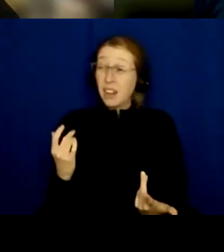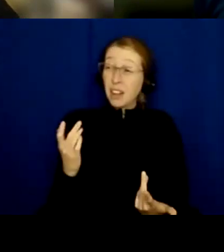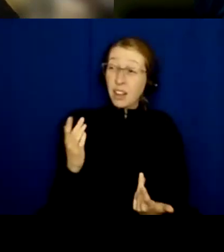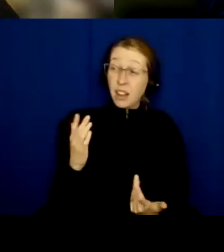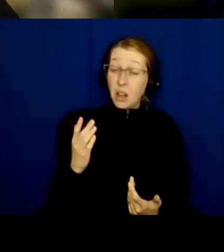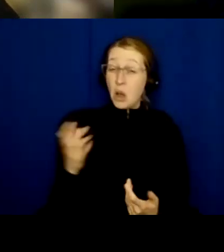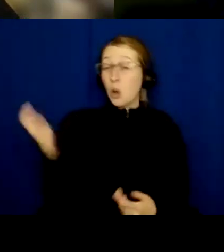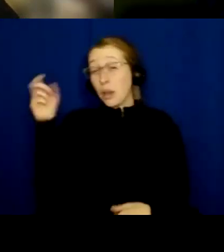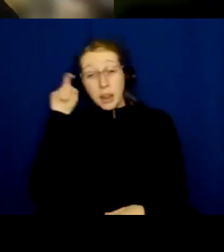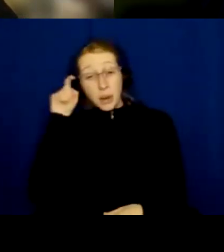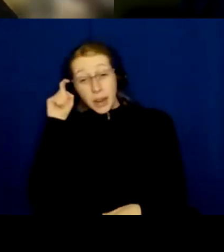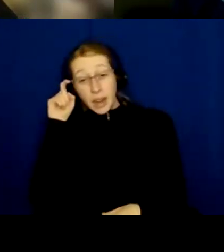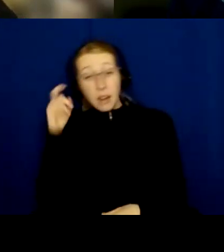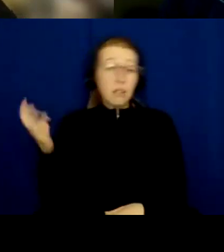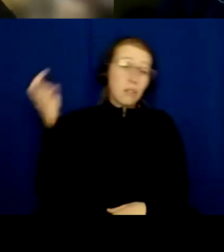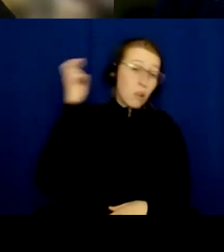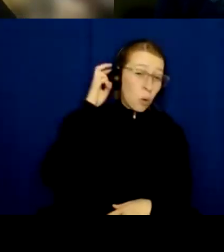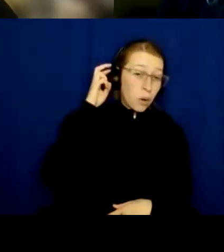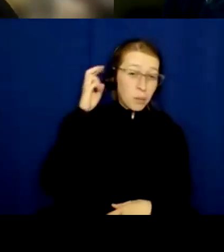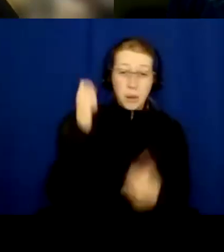is a better option?